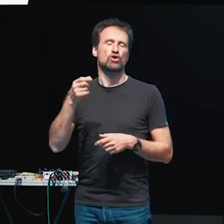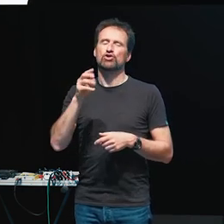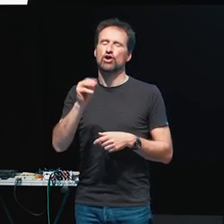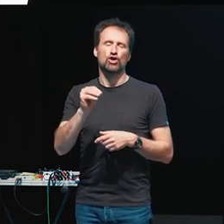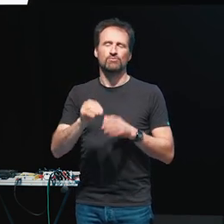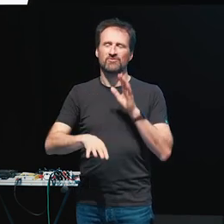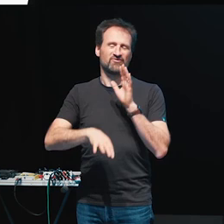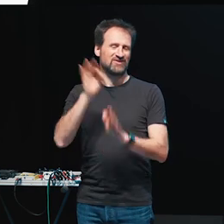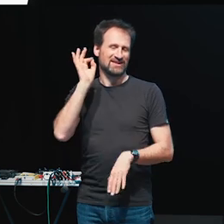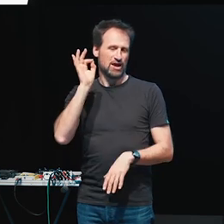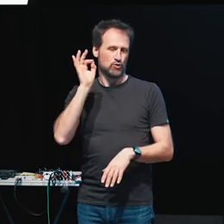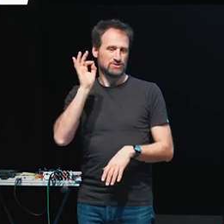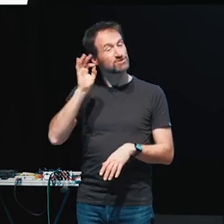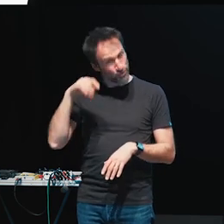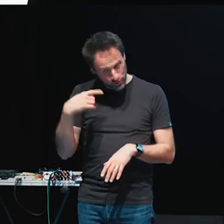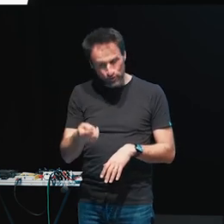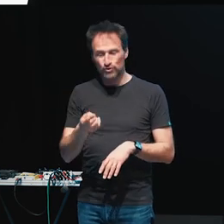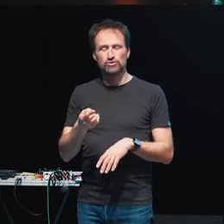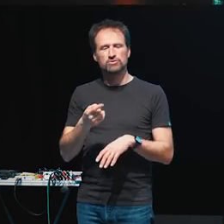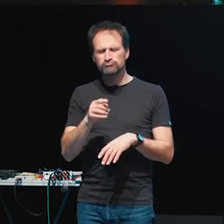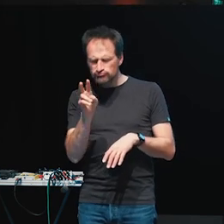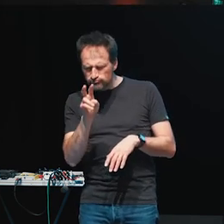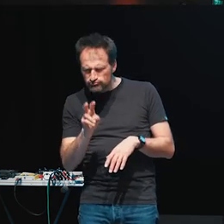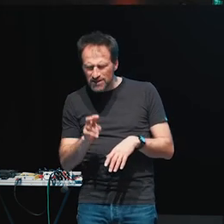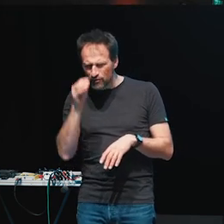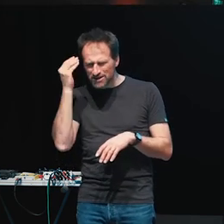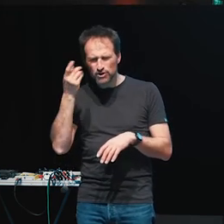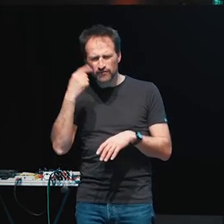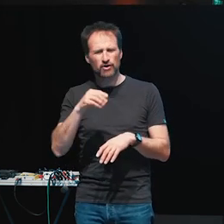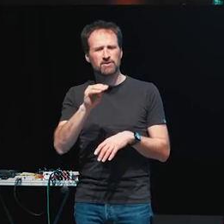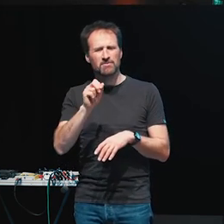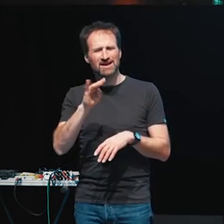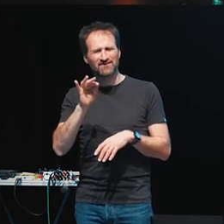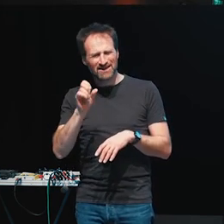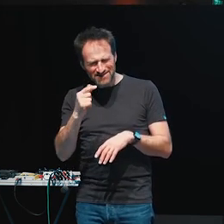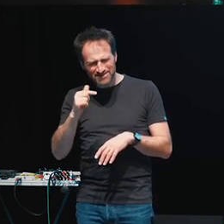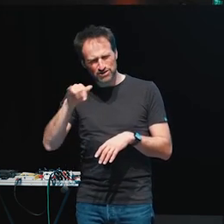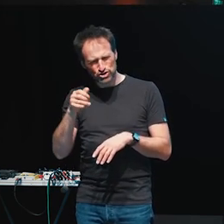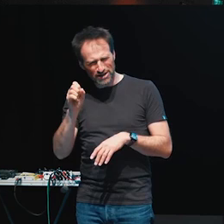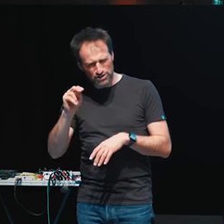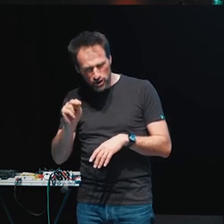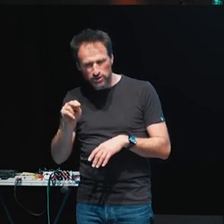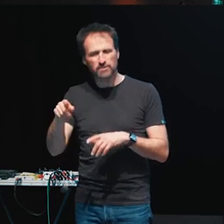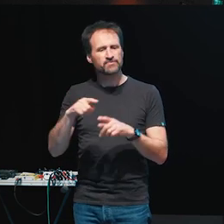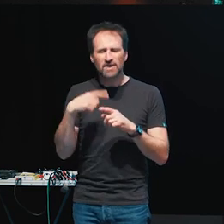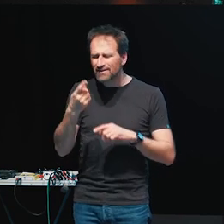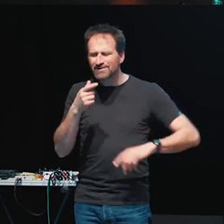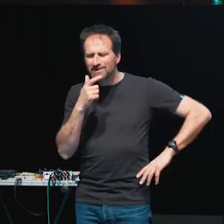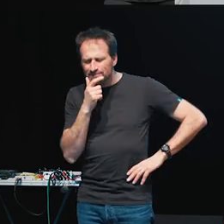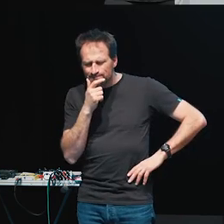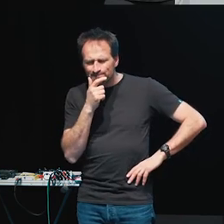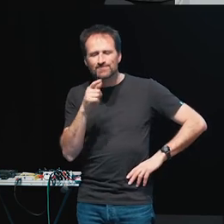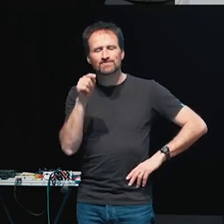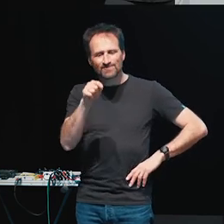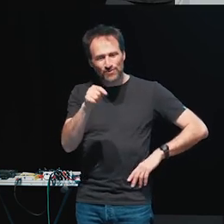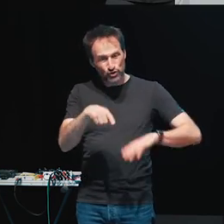as that. It will read information from manifest JSONs. It will assign maintainers from this